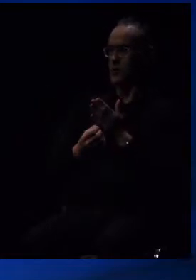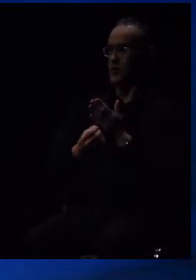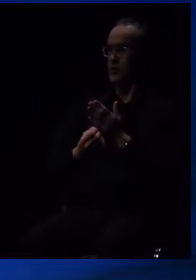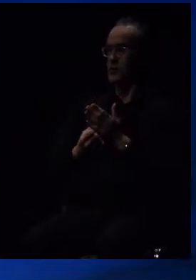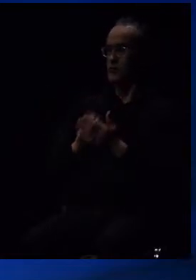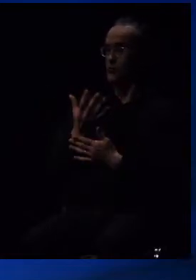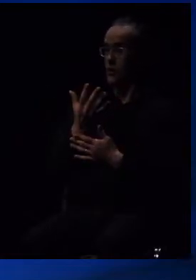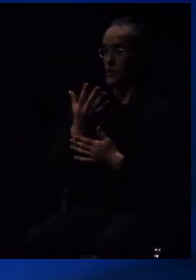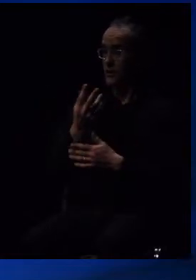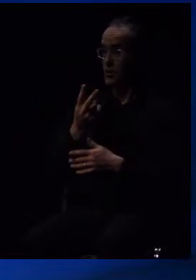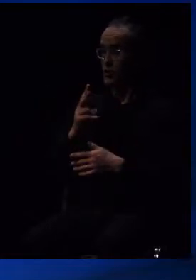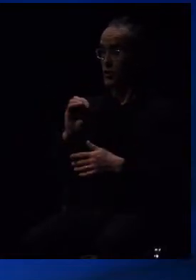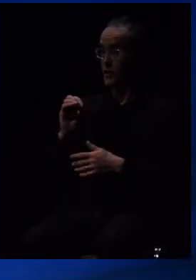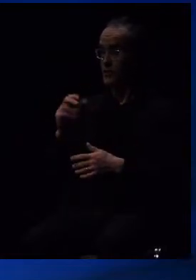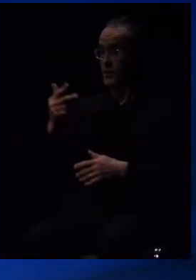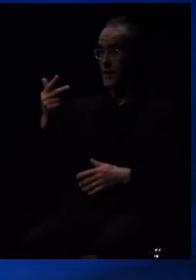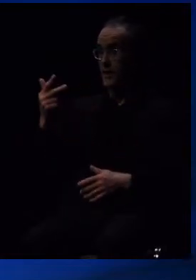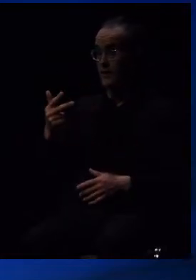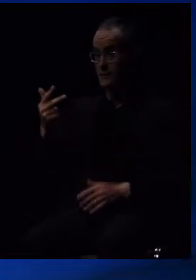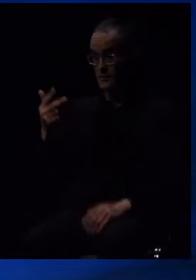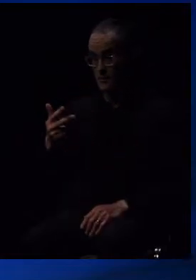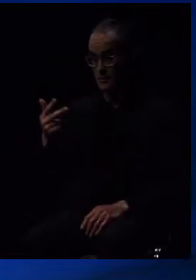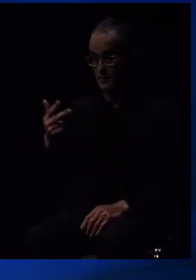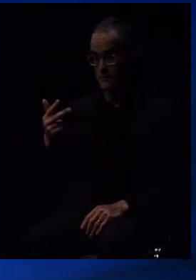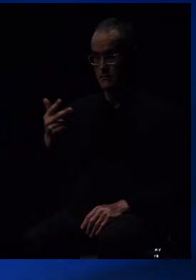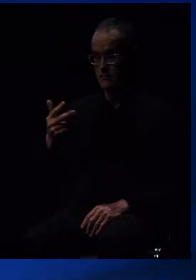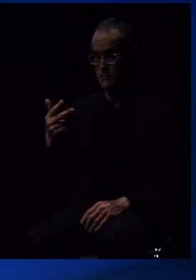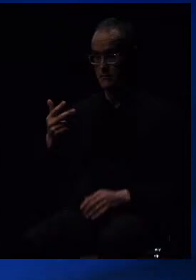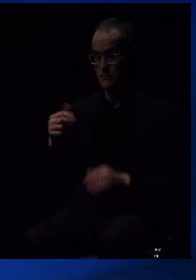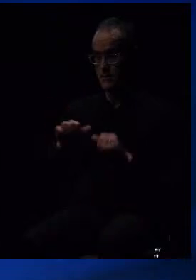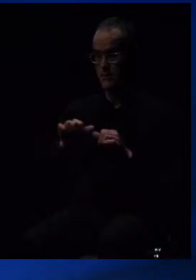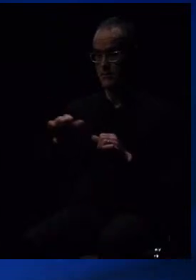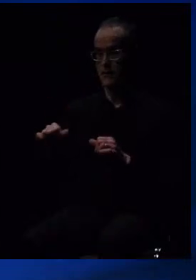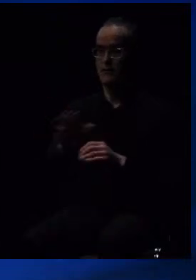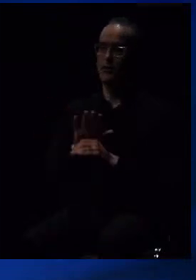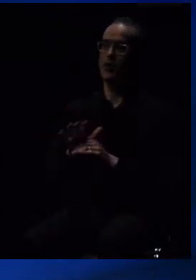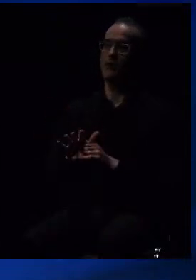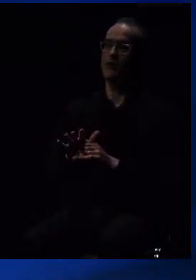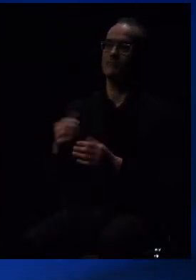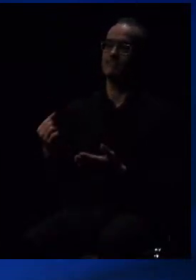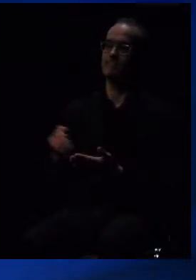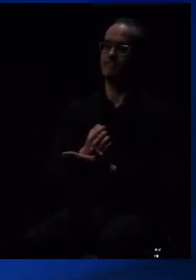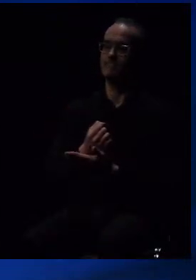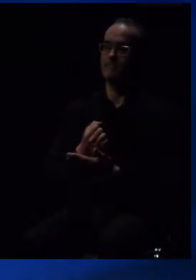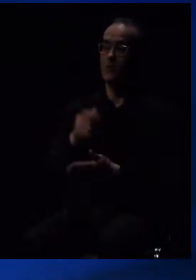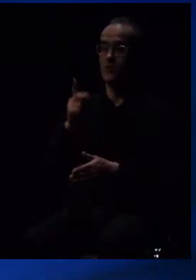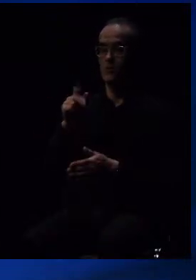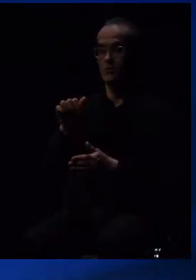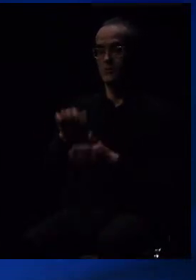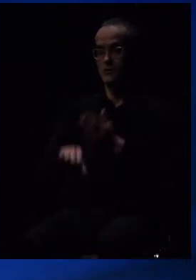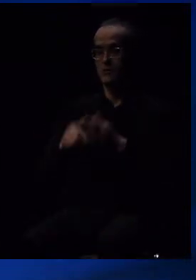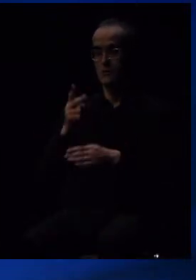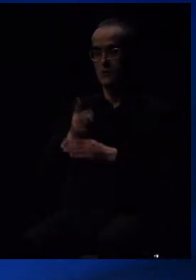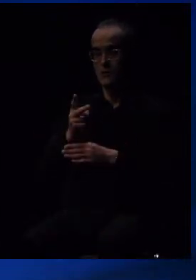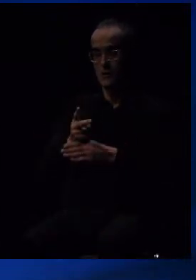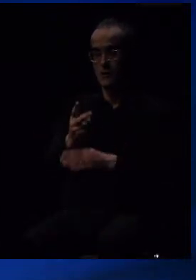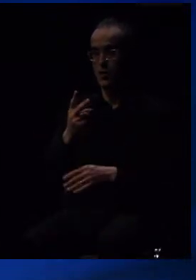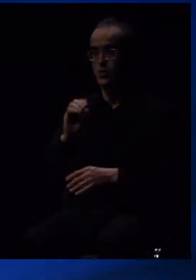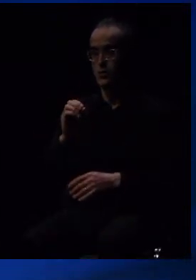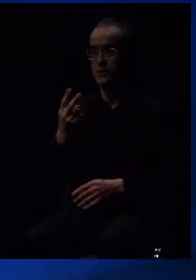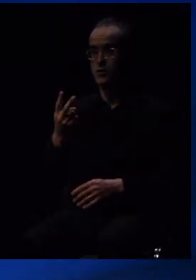2018, and then we paused for pandemics and then started again in